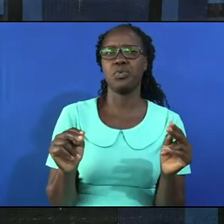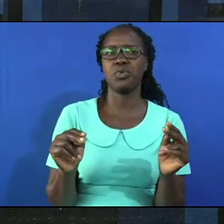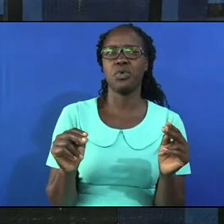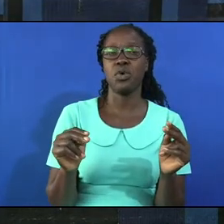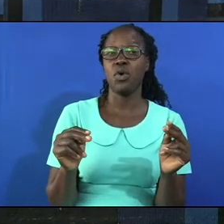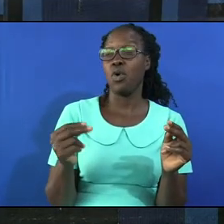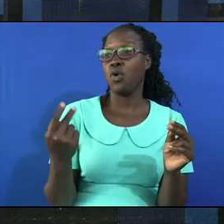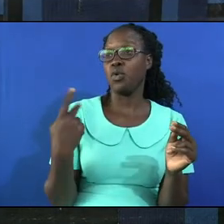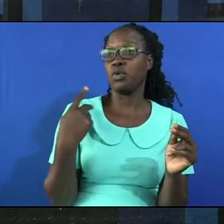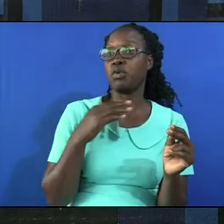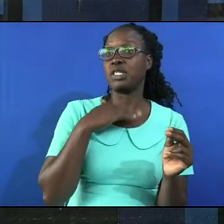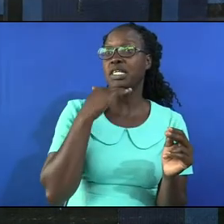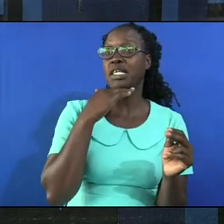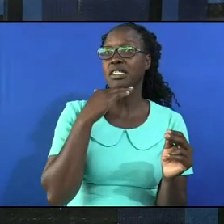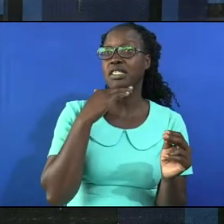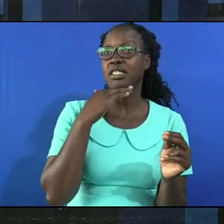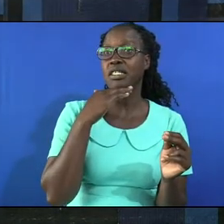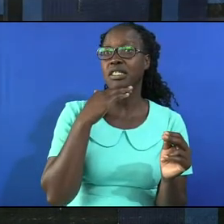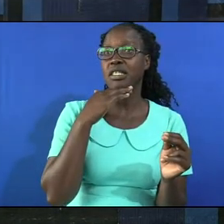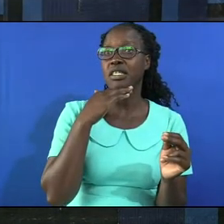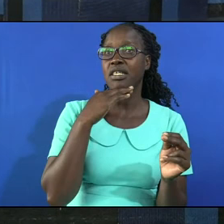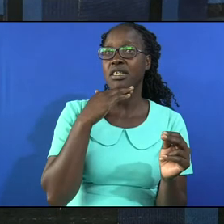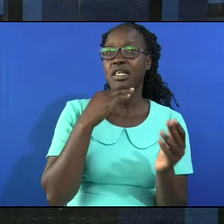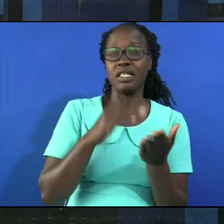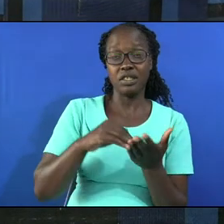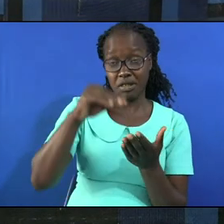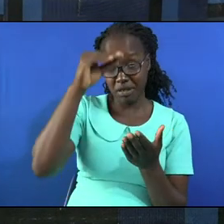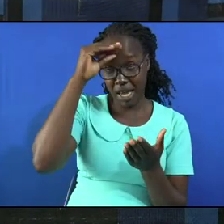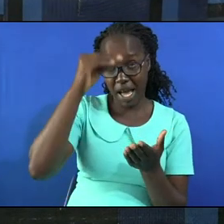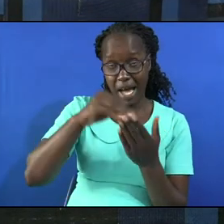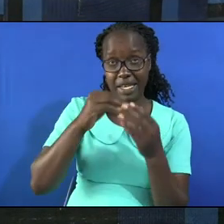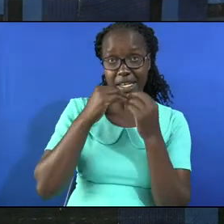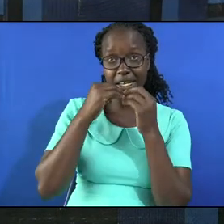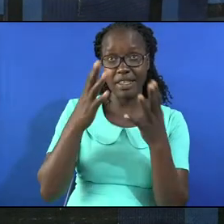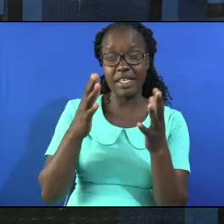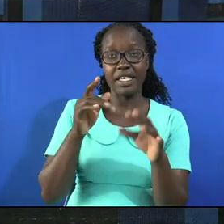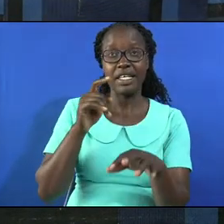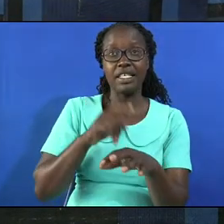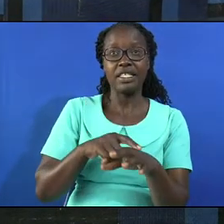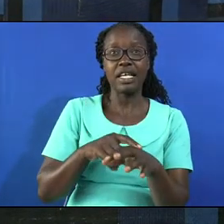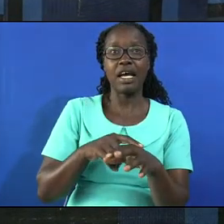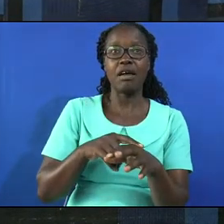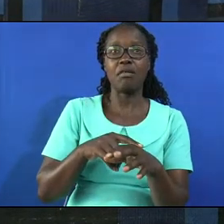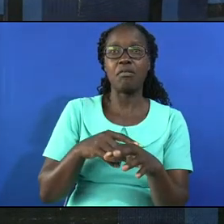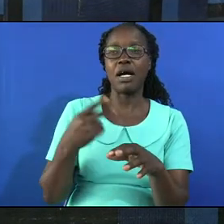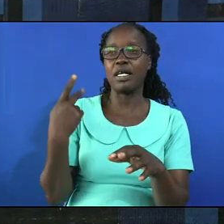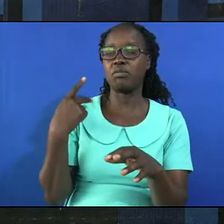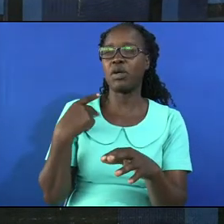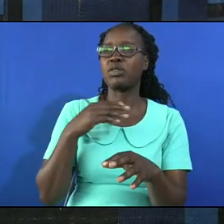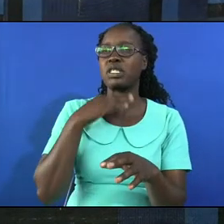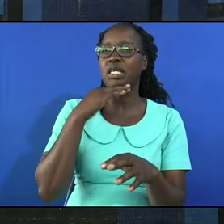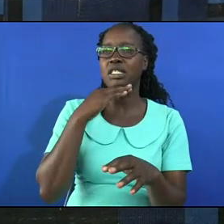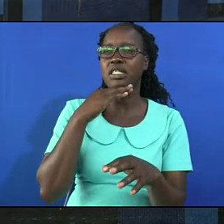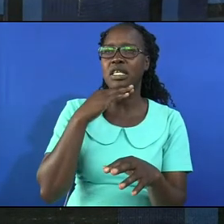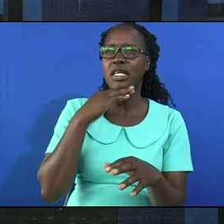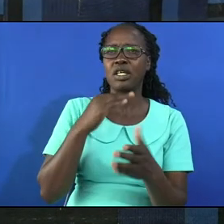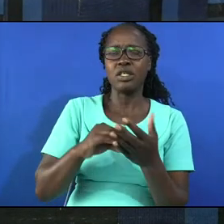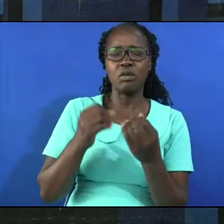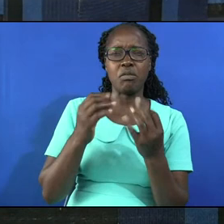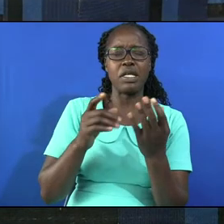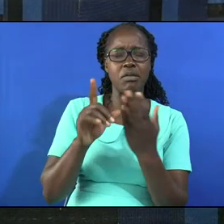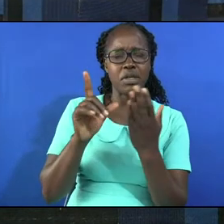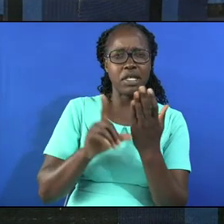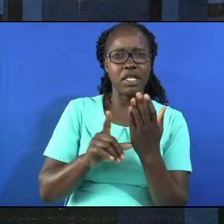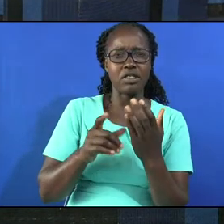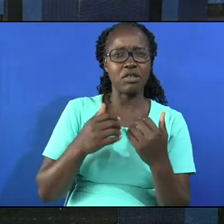Your spouse dies, you didn't learn any lesson. You see, when a spouse dies, you have learned many lessons because you have lived with somebody.